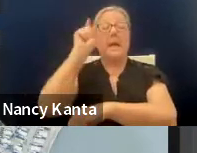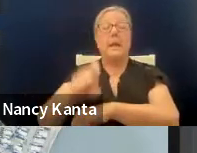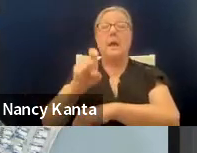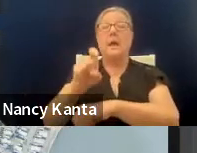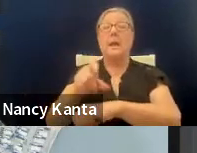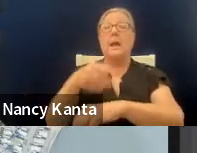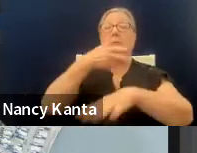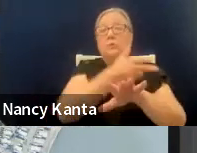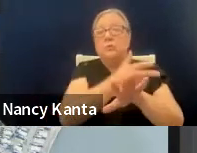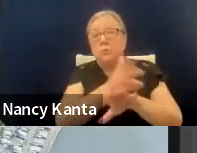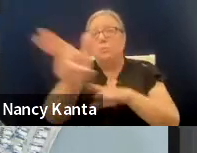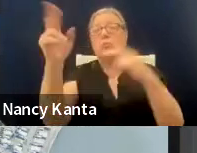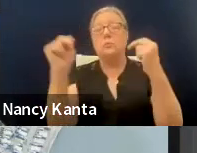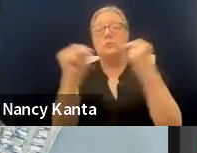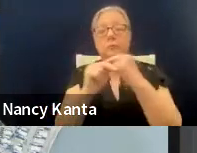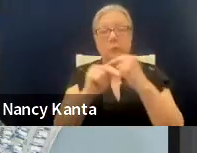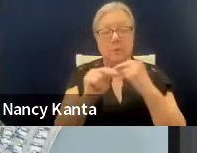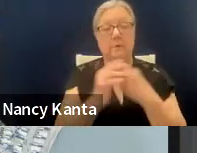And I don't mean just